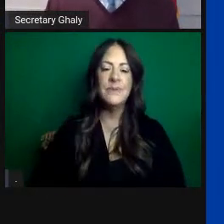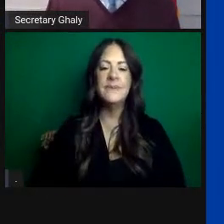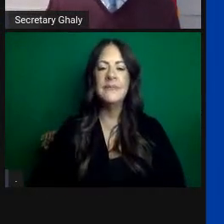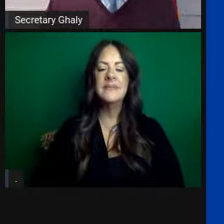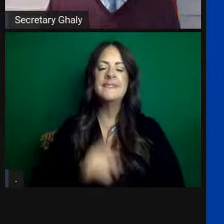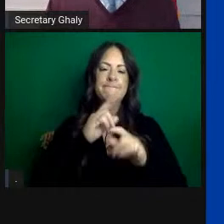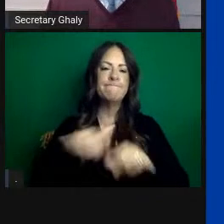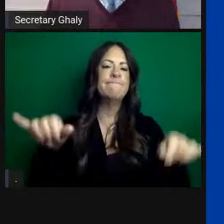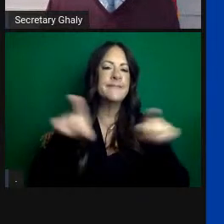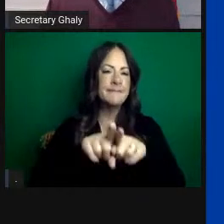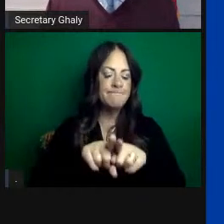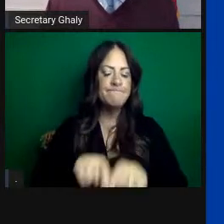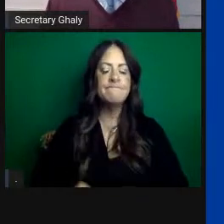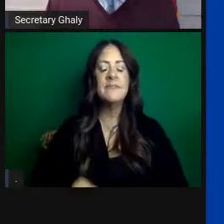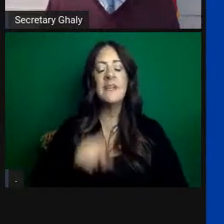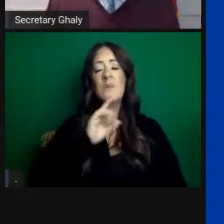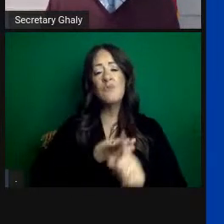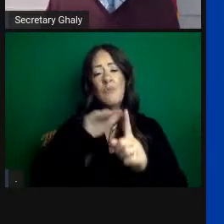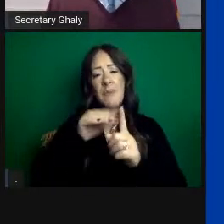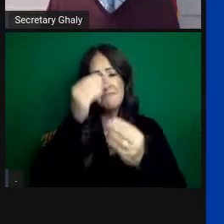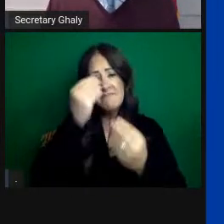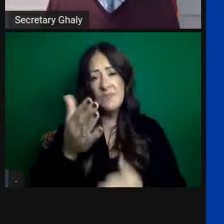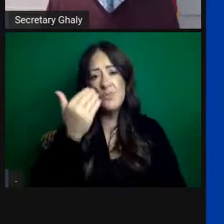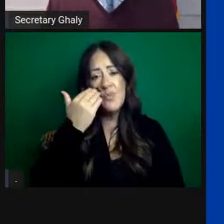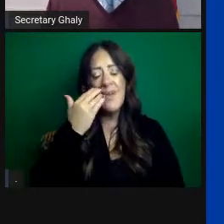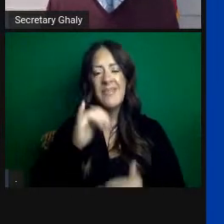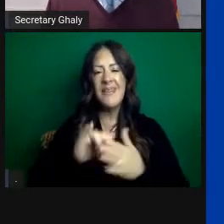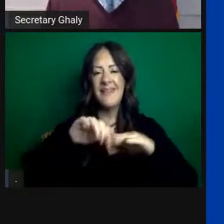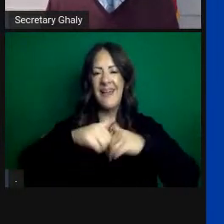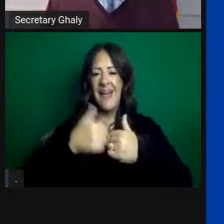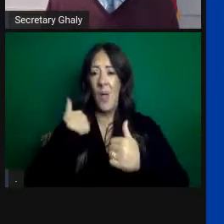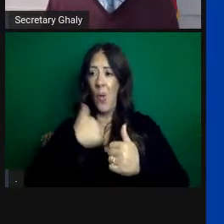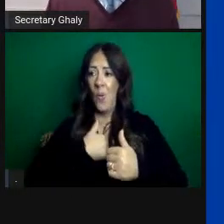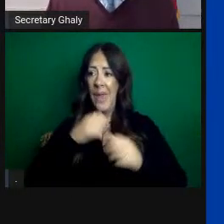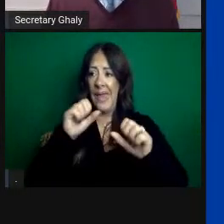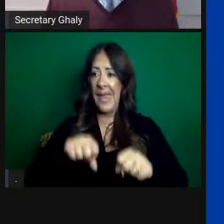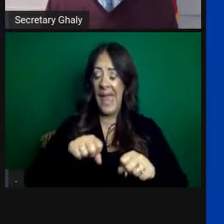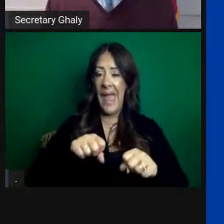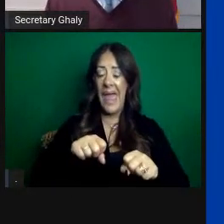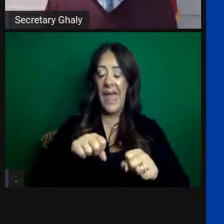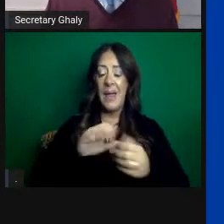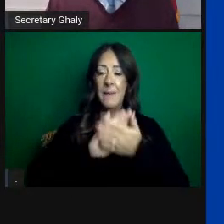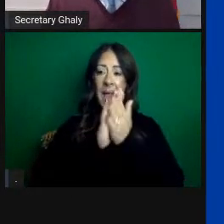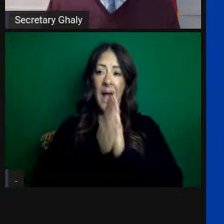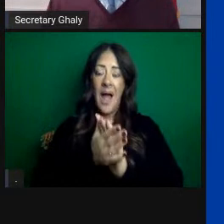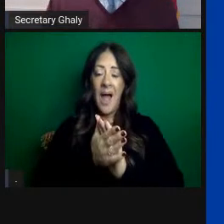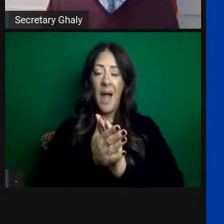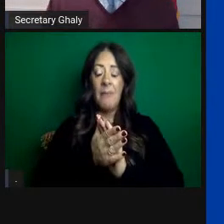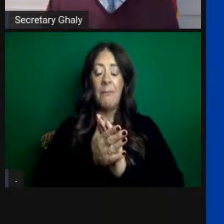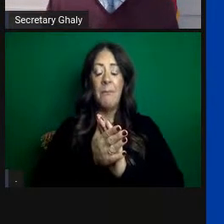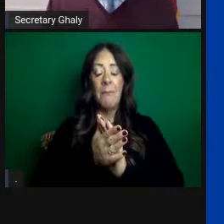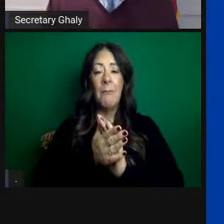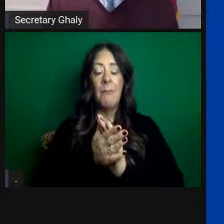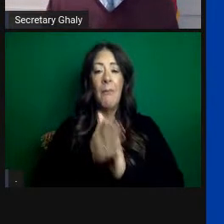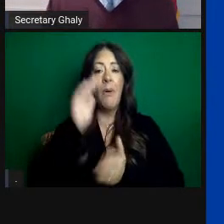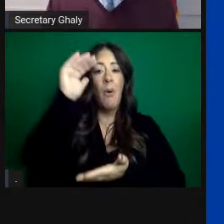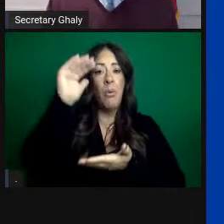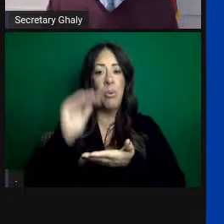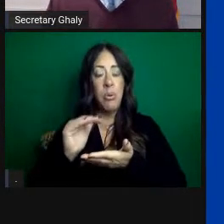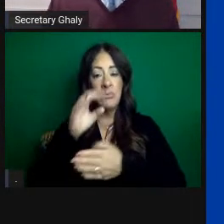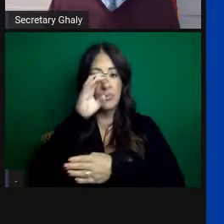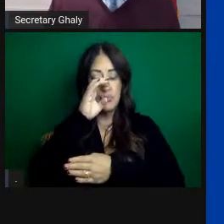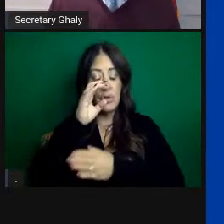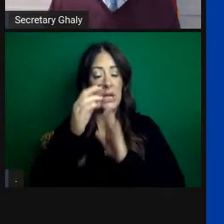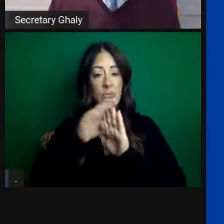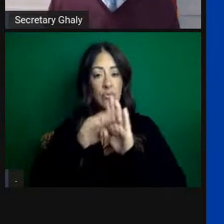A reminder that this is our way to loosen and tighten restrictions across the state. It's county by county, unlike the